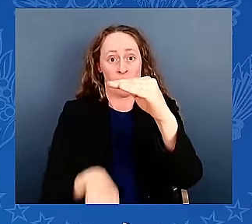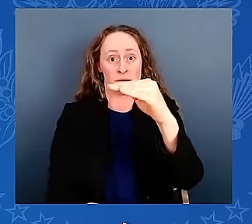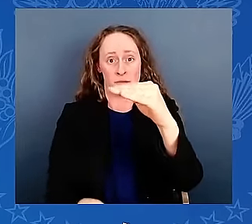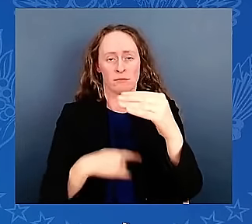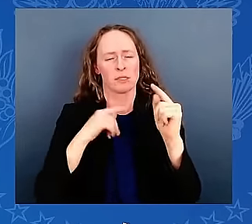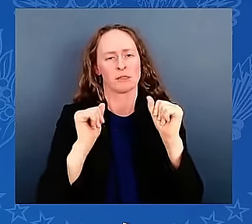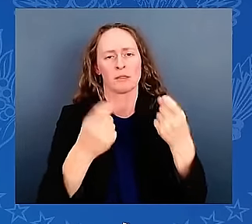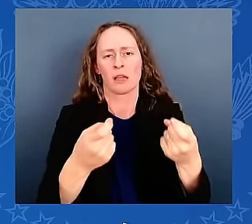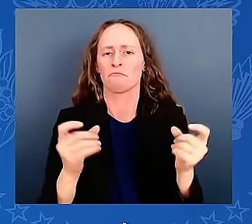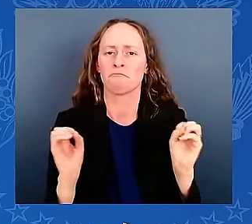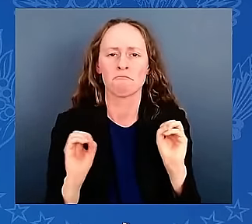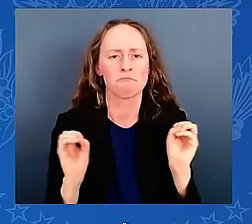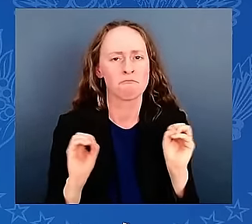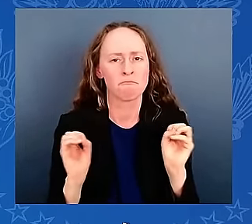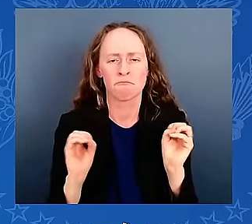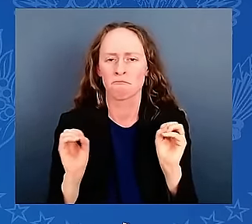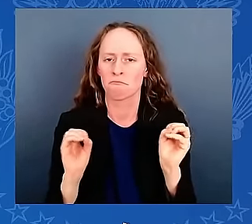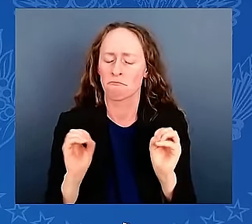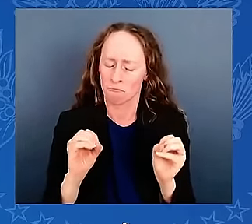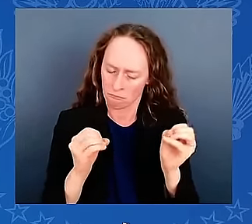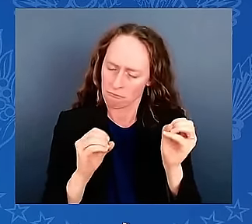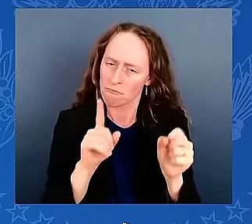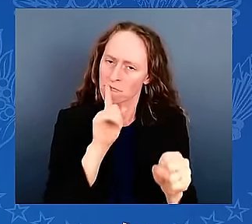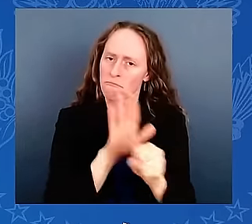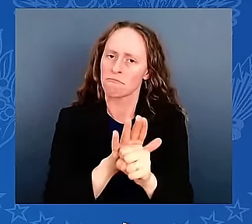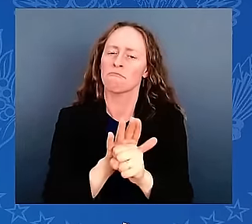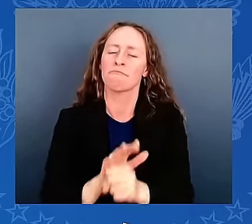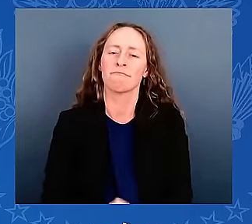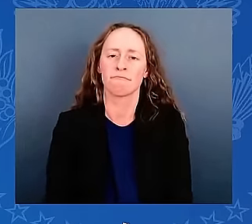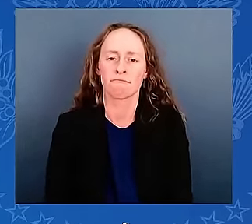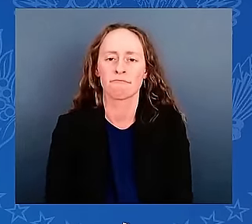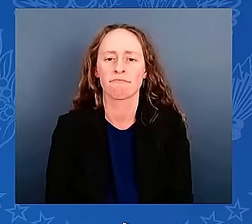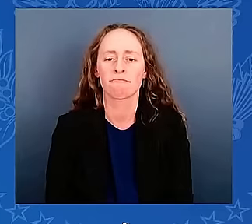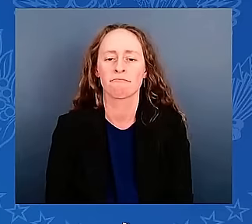deal. We have in America, since the pandemic,